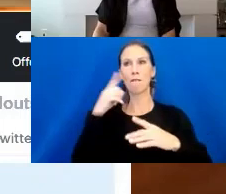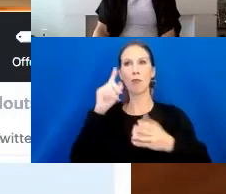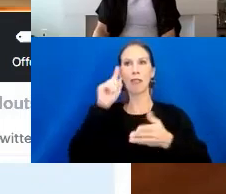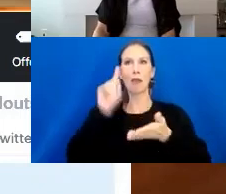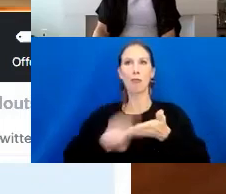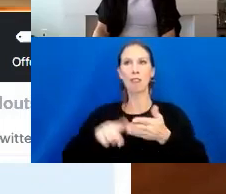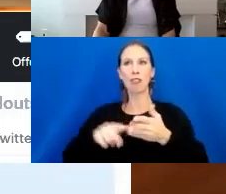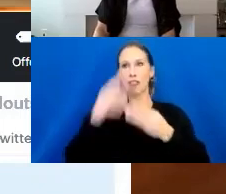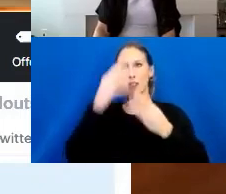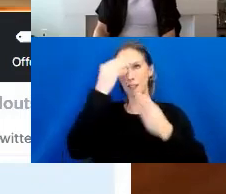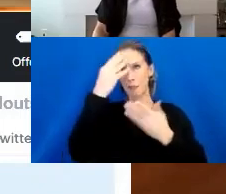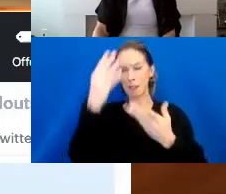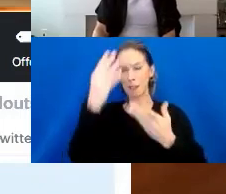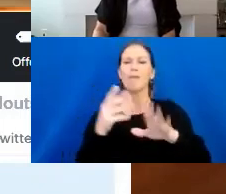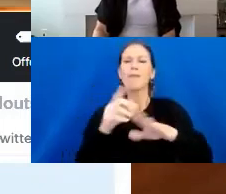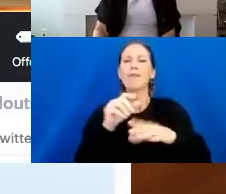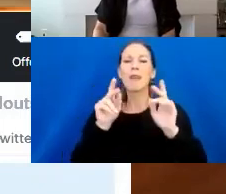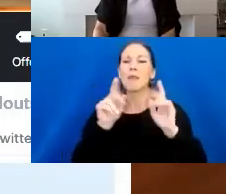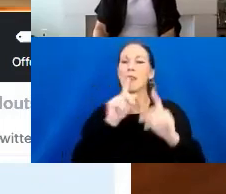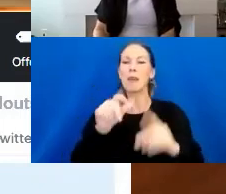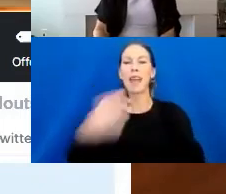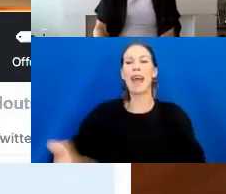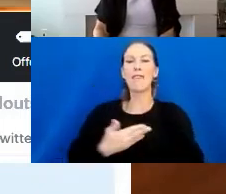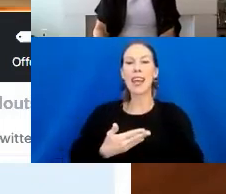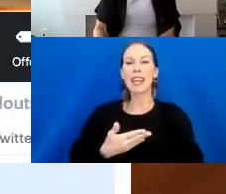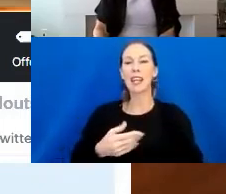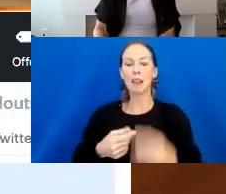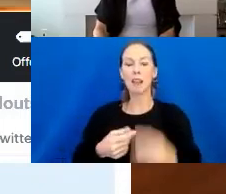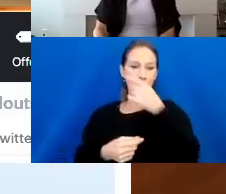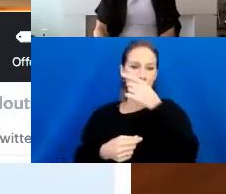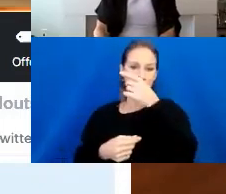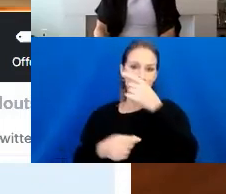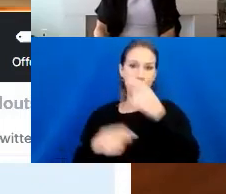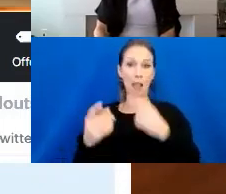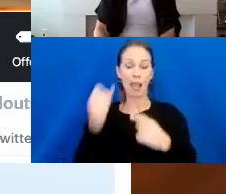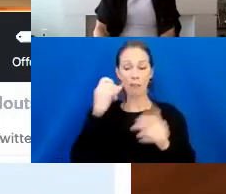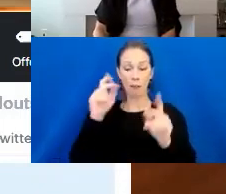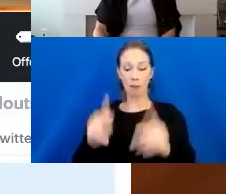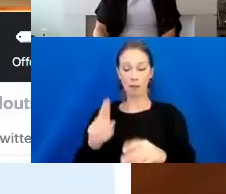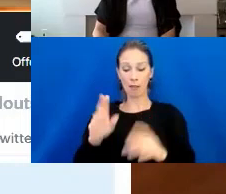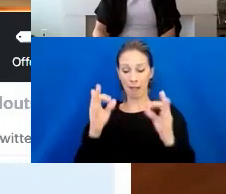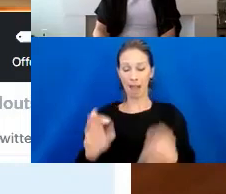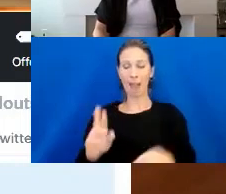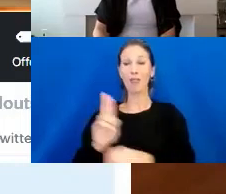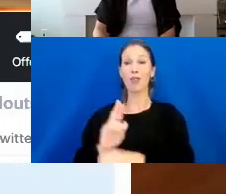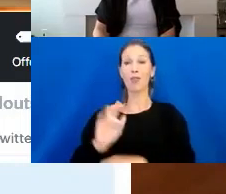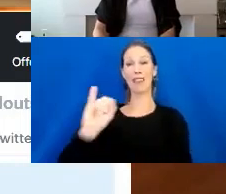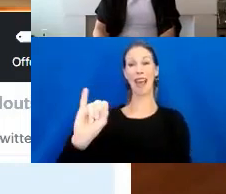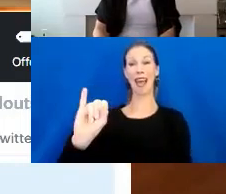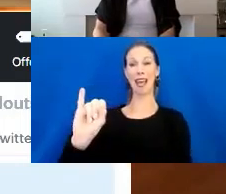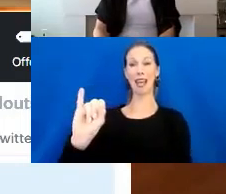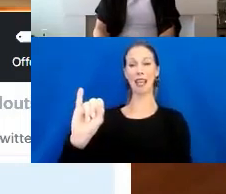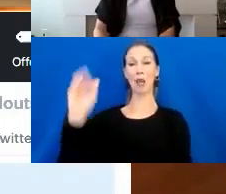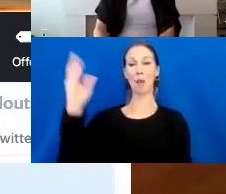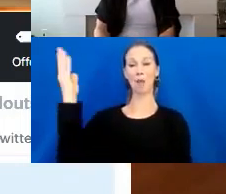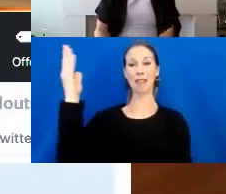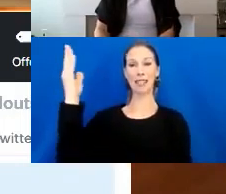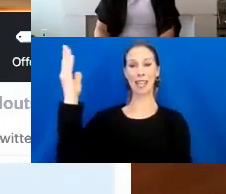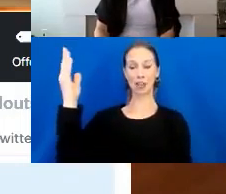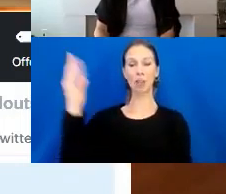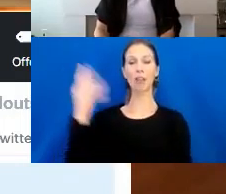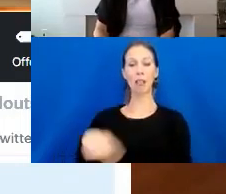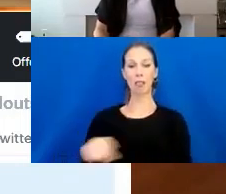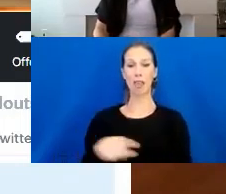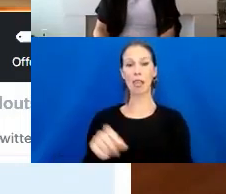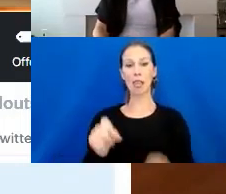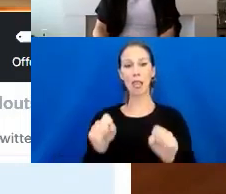being invited, nor frankly, even if they sought to use the iPresentation, would we have them do so. If a